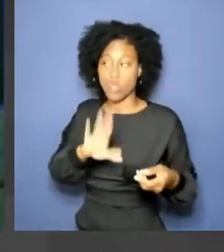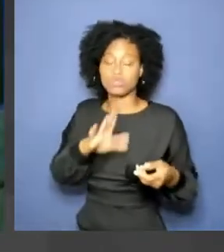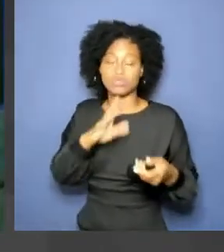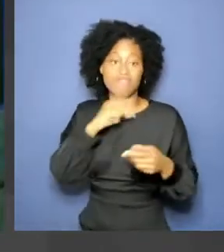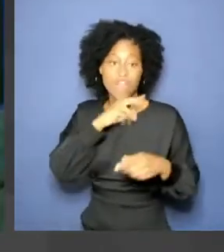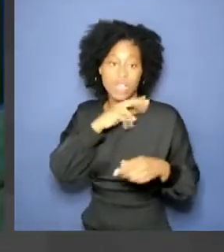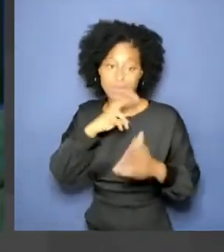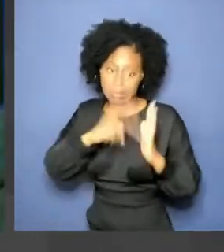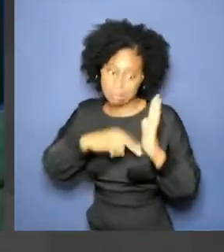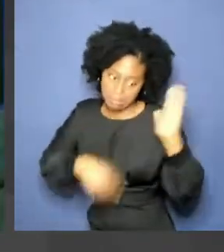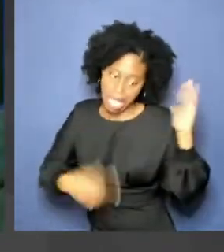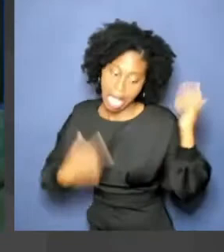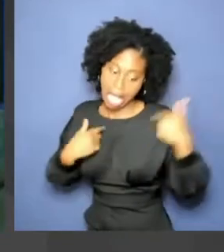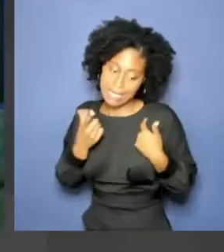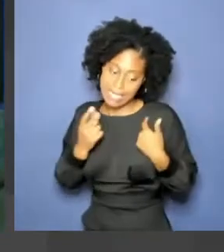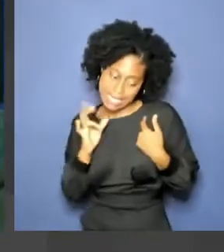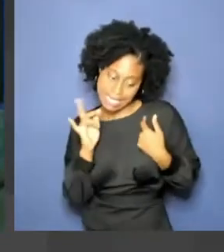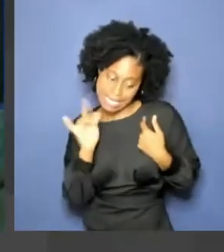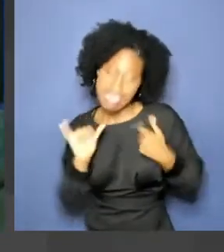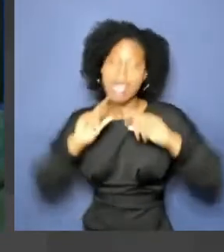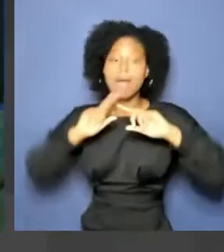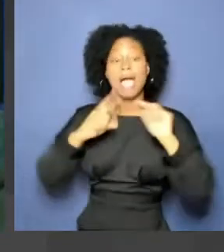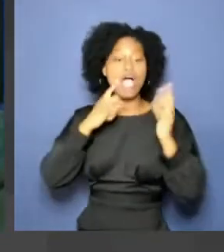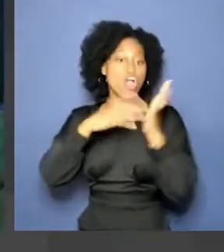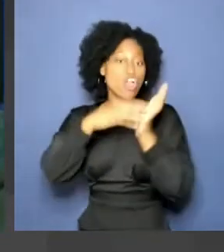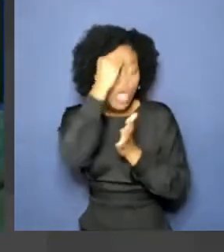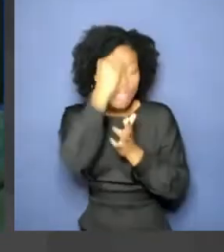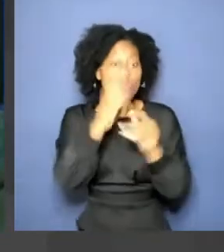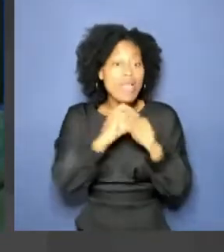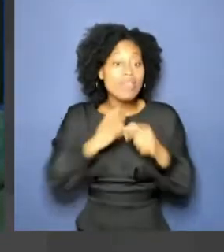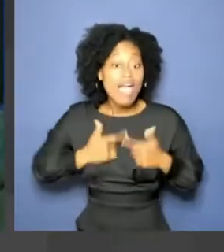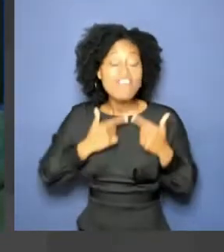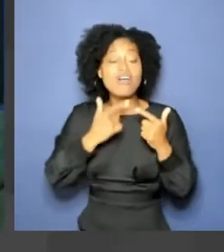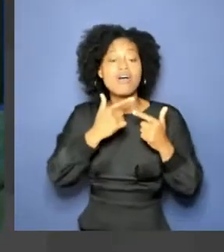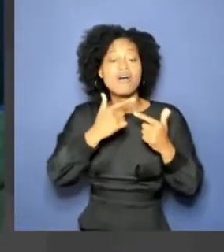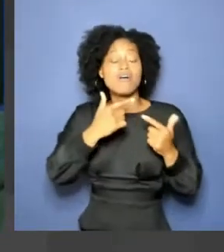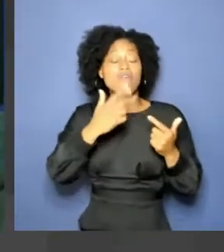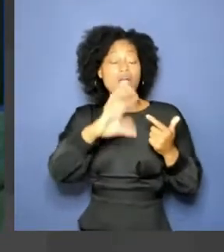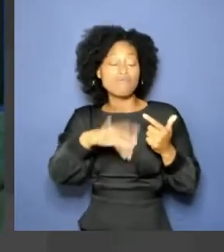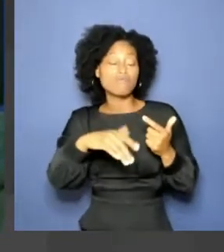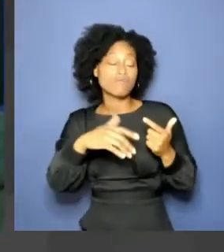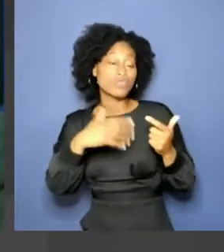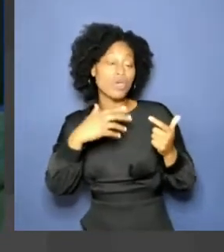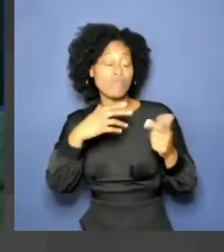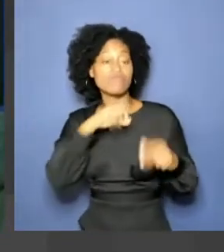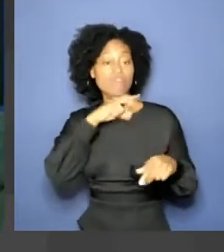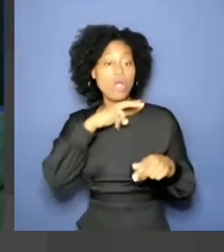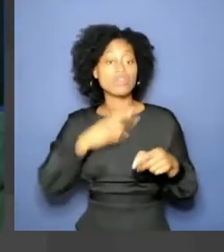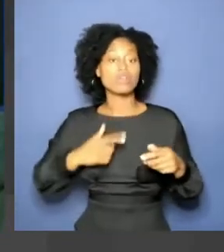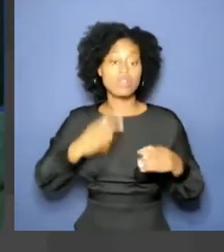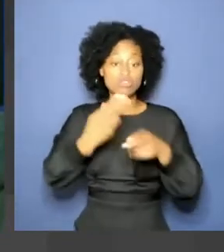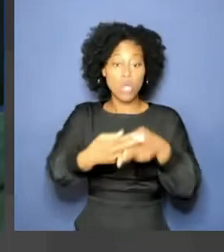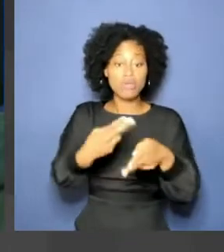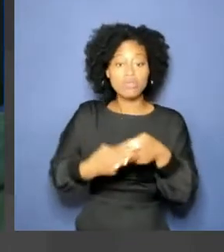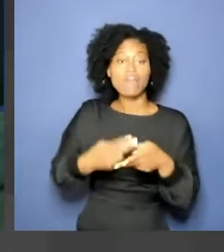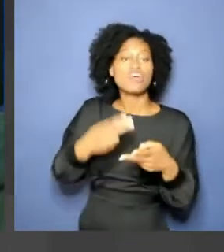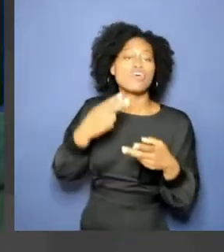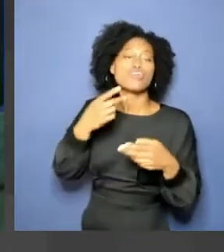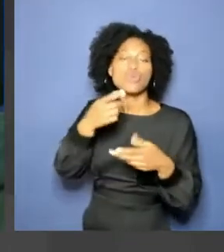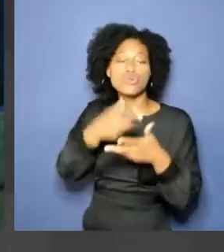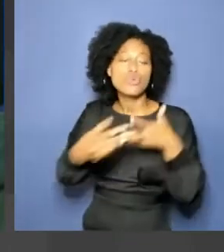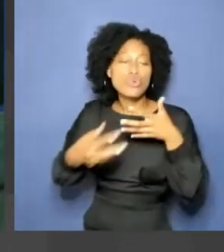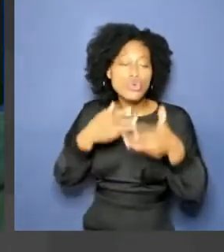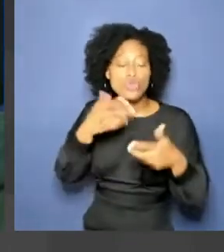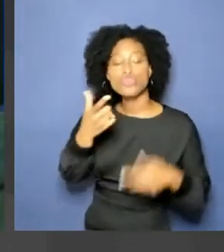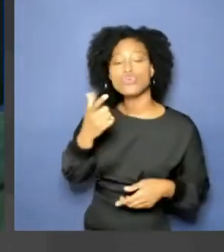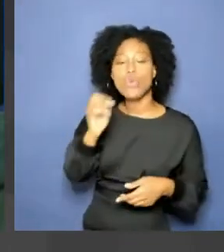geeky. And then I learned about the real-life frog that's called grey foam-nest tree frog and lives, for example, in Angola, Botswana, and Kenya. And